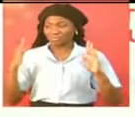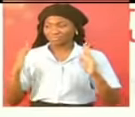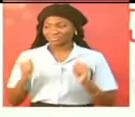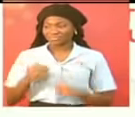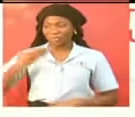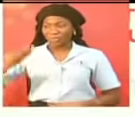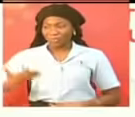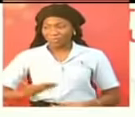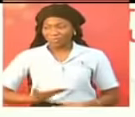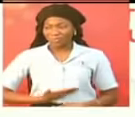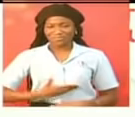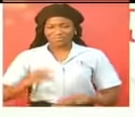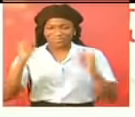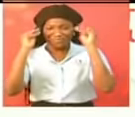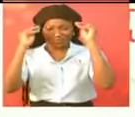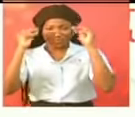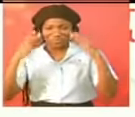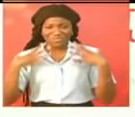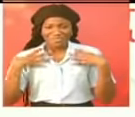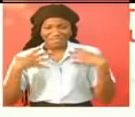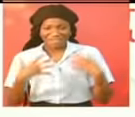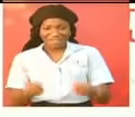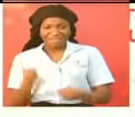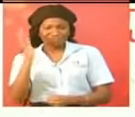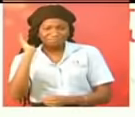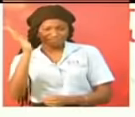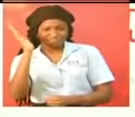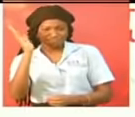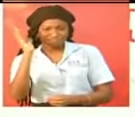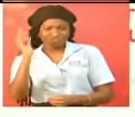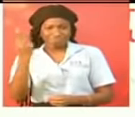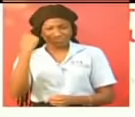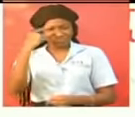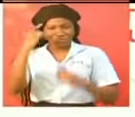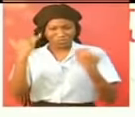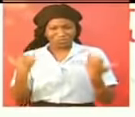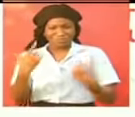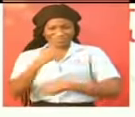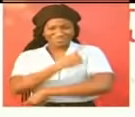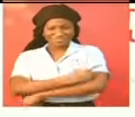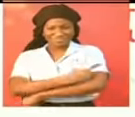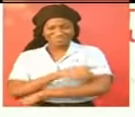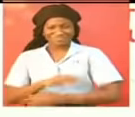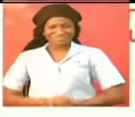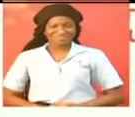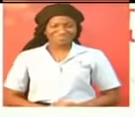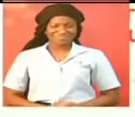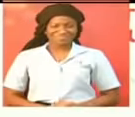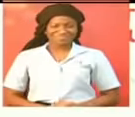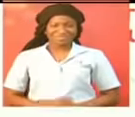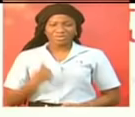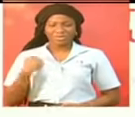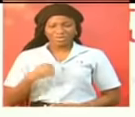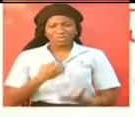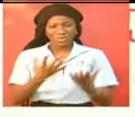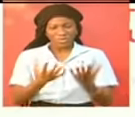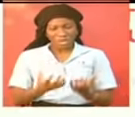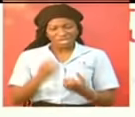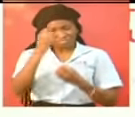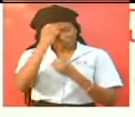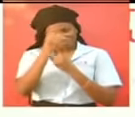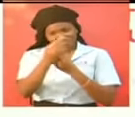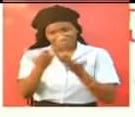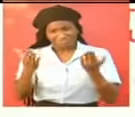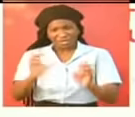Health's virtual media conference for Monday, June 28, 2021. Where we aim to provide you with clear and